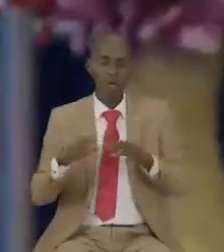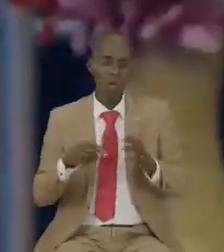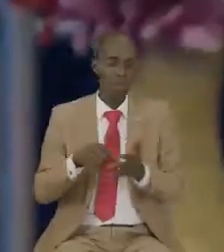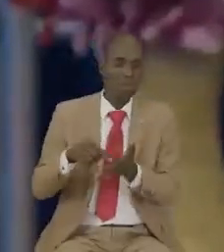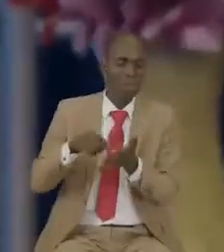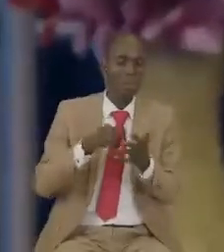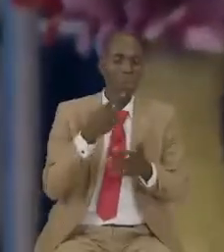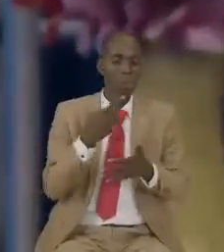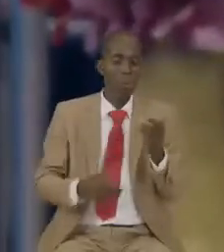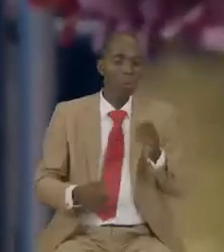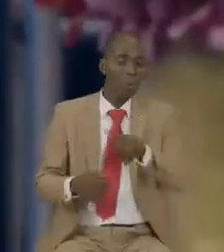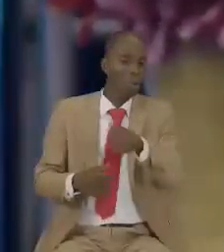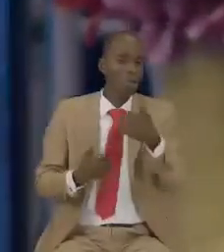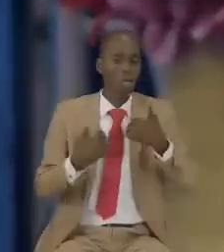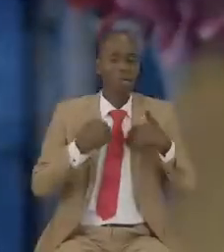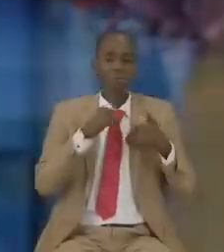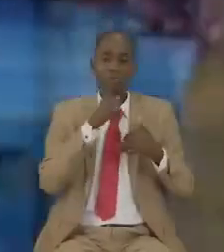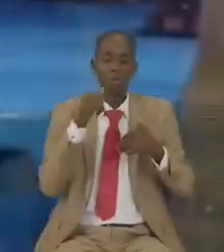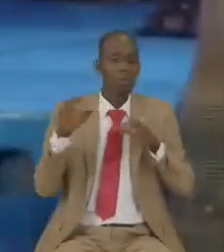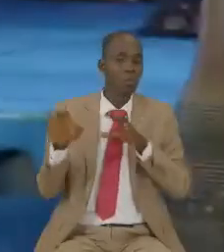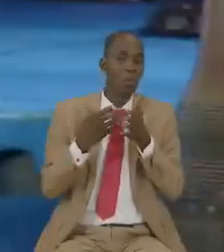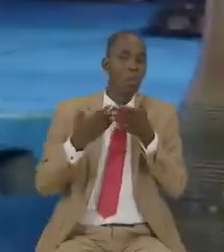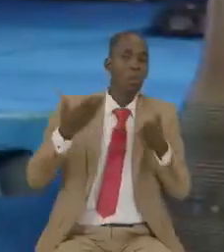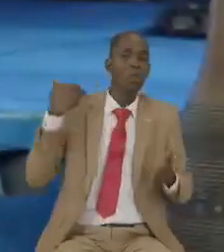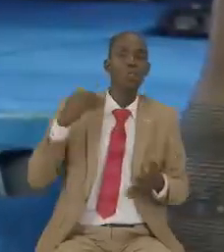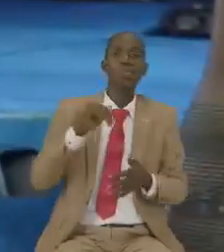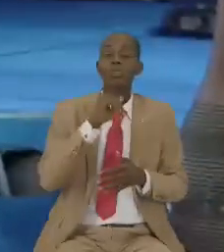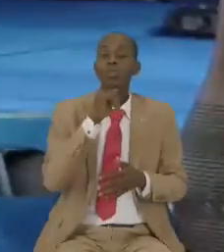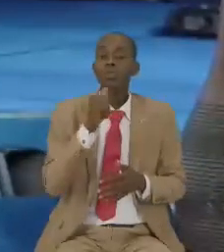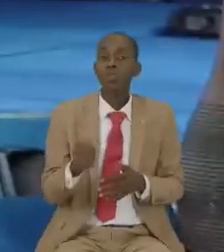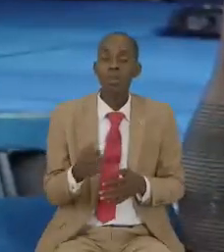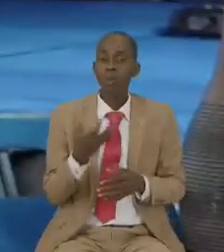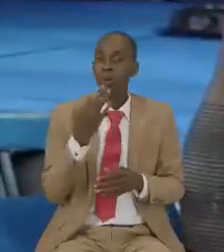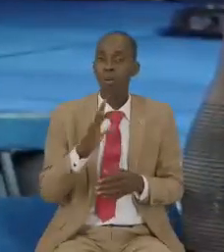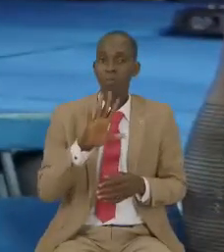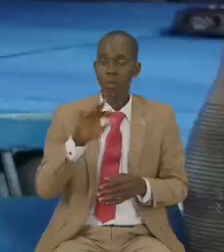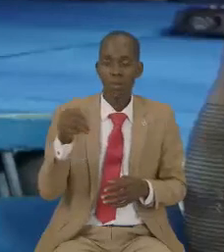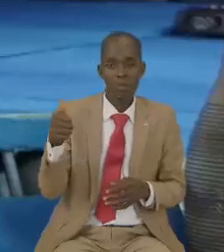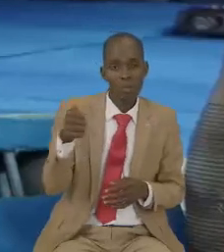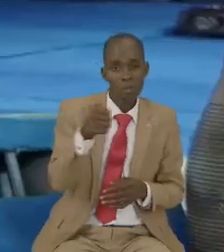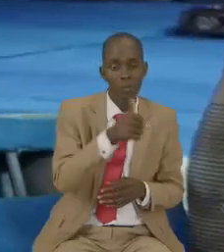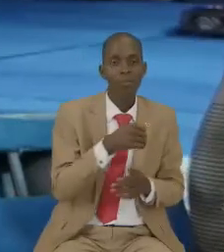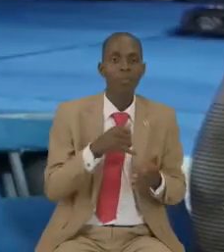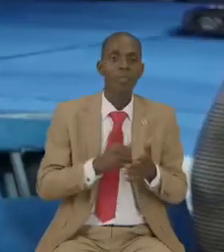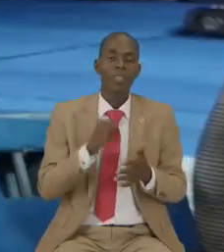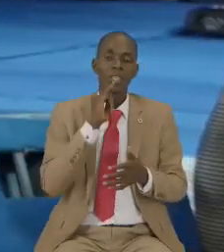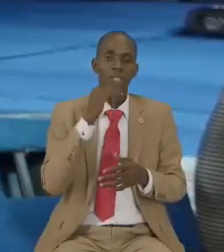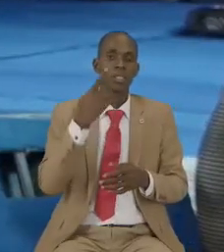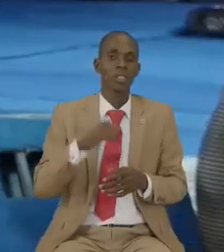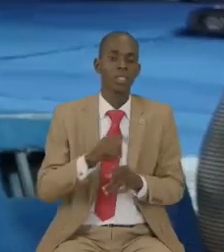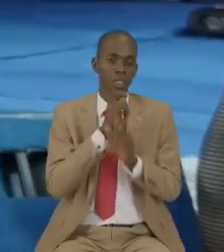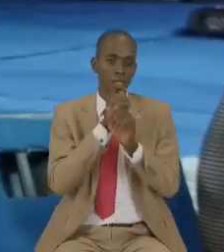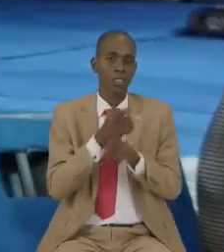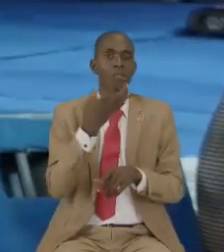have not done. It says, not of yourselves, it is the gift of God. And the gift